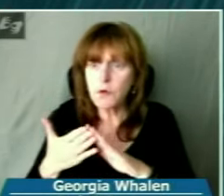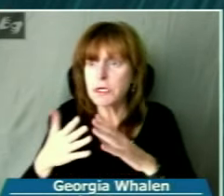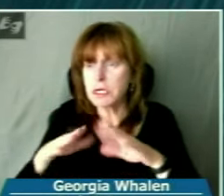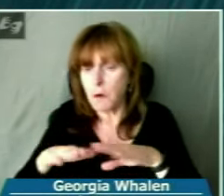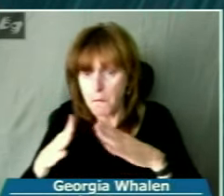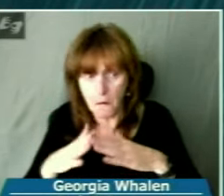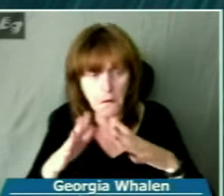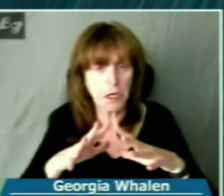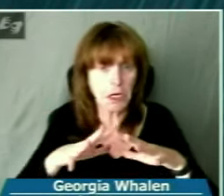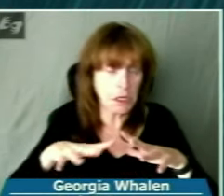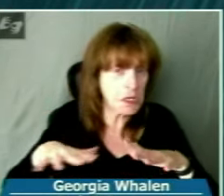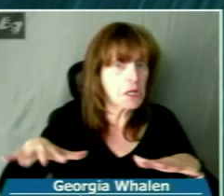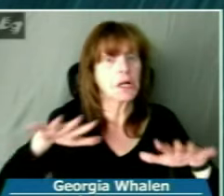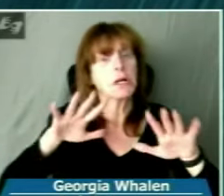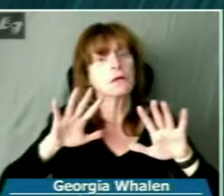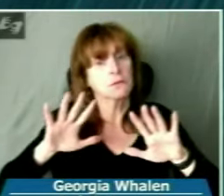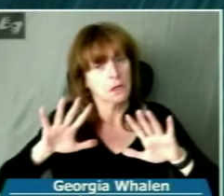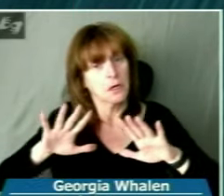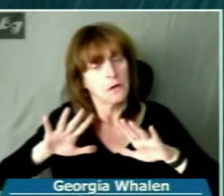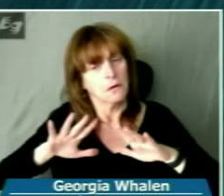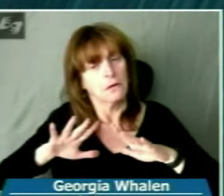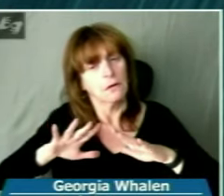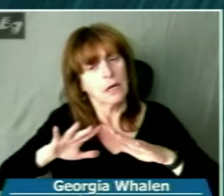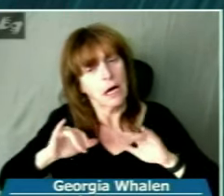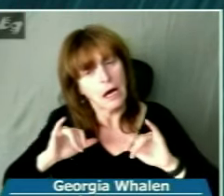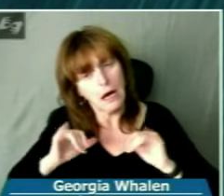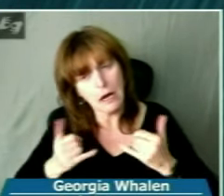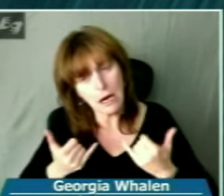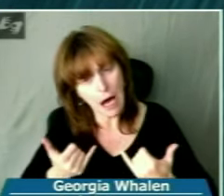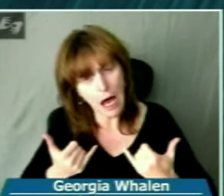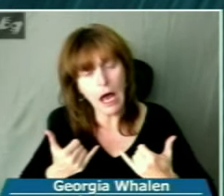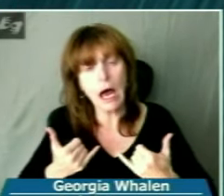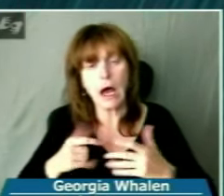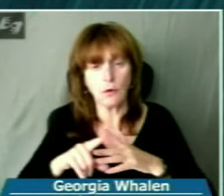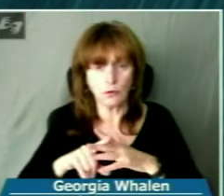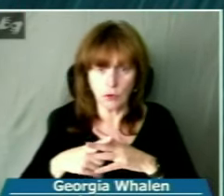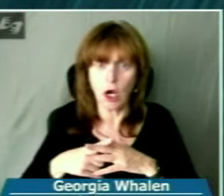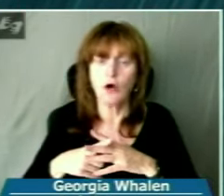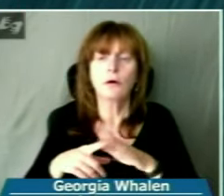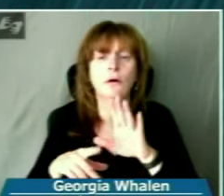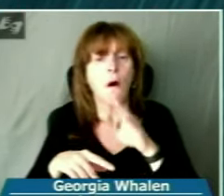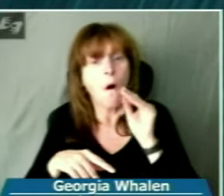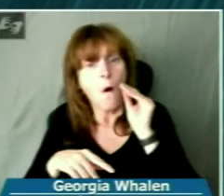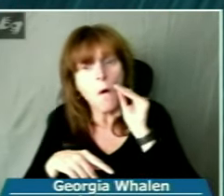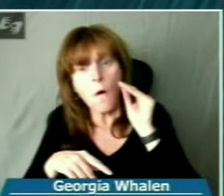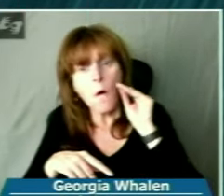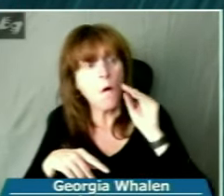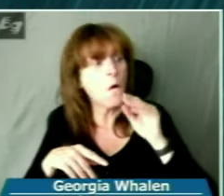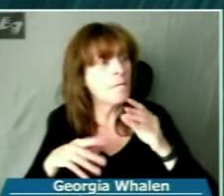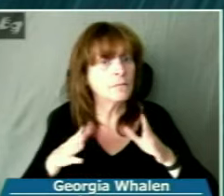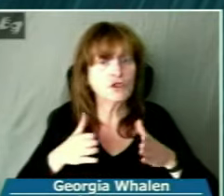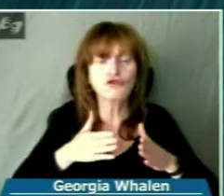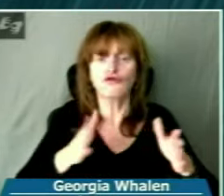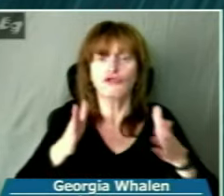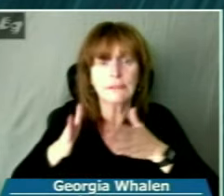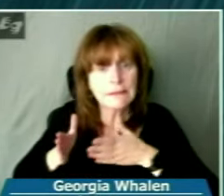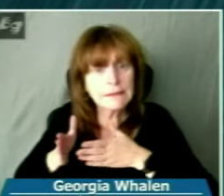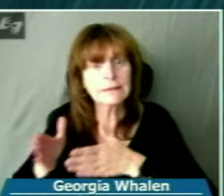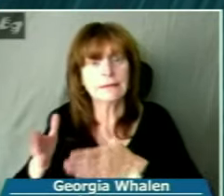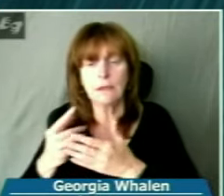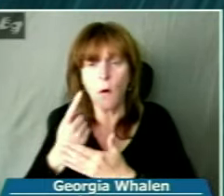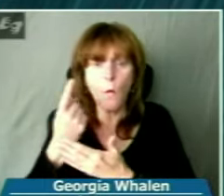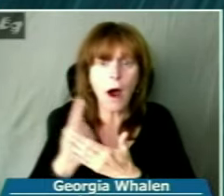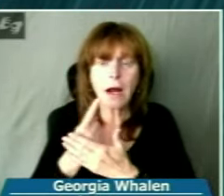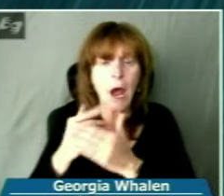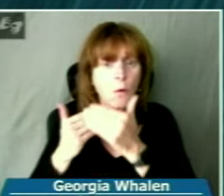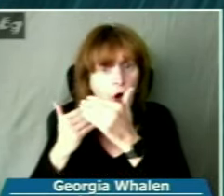remind folks, though, that we still have completely relaxed some of the residential time limits. So if you are living in an area with a 1-hour parking limit